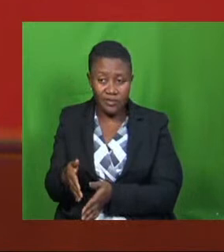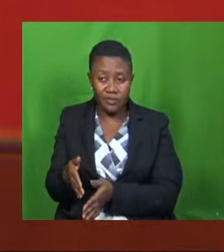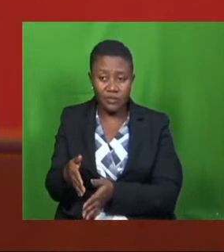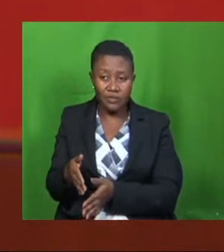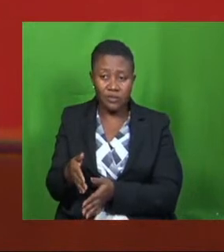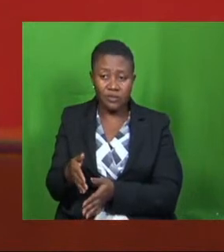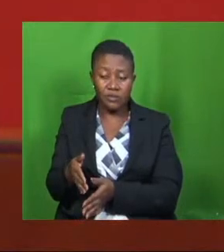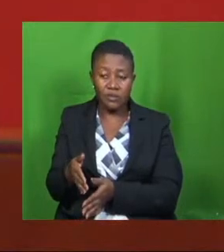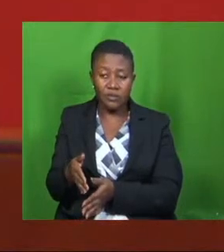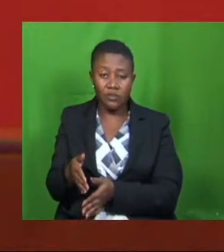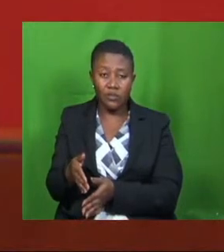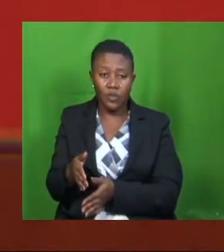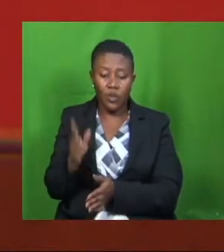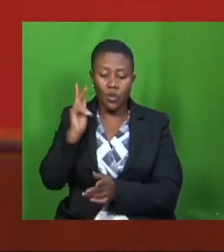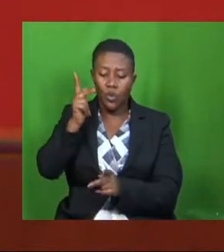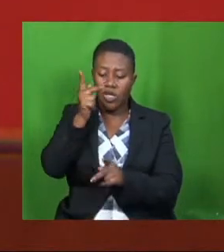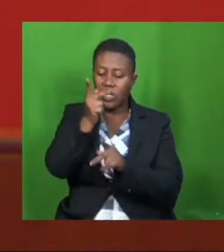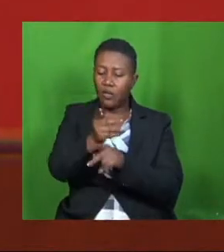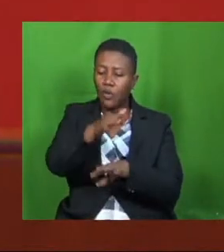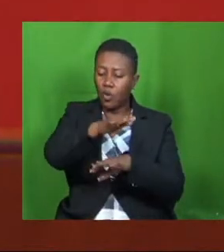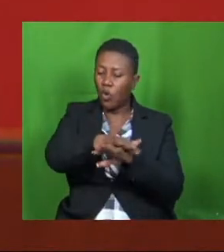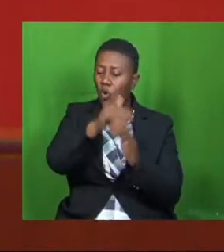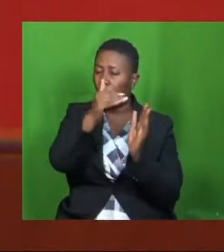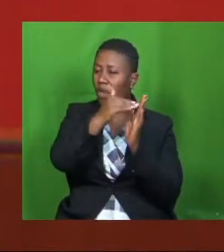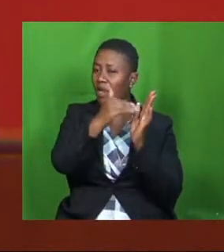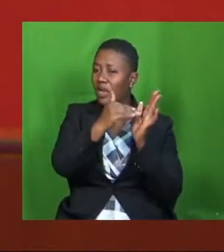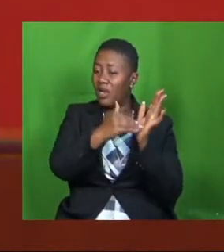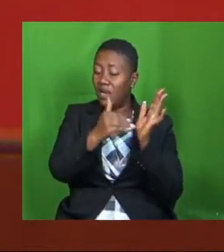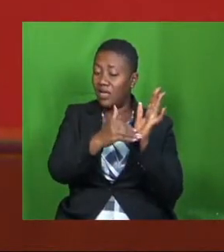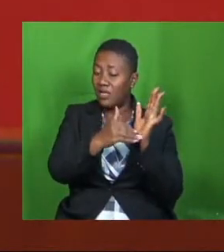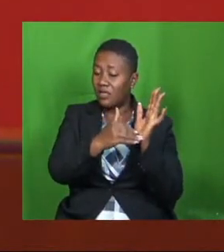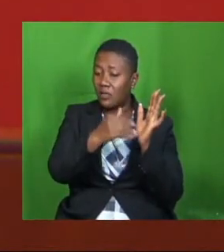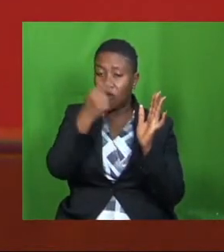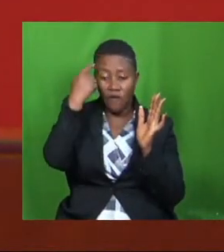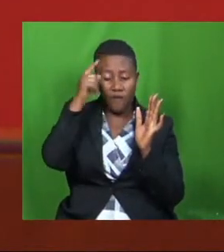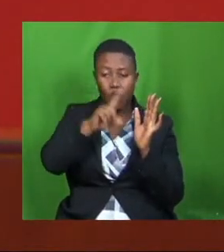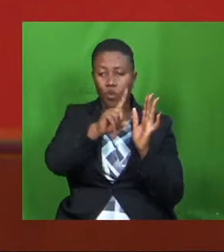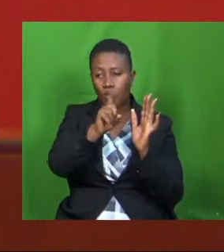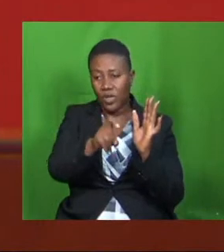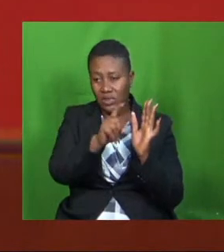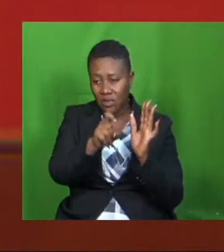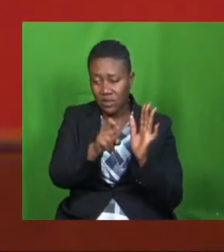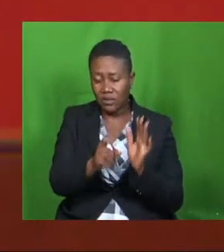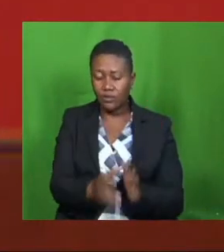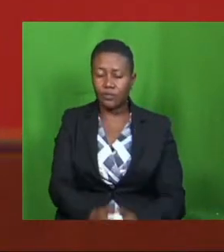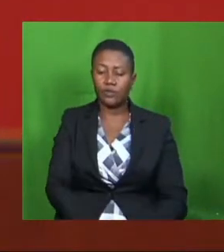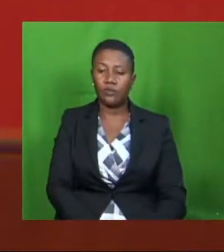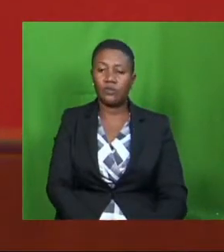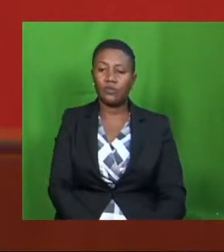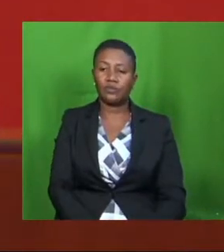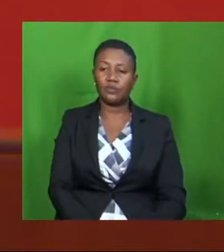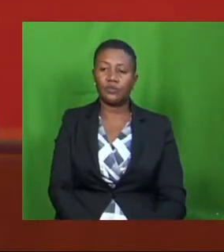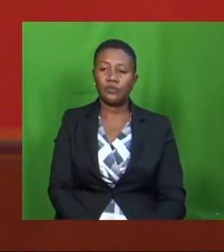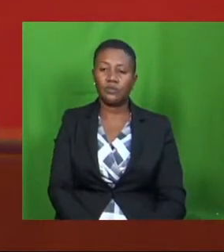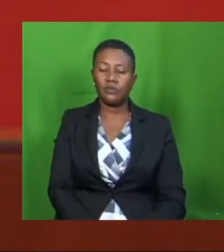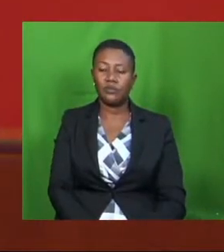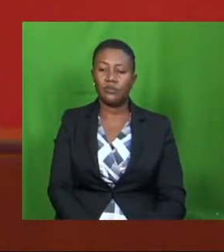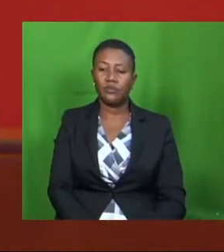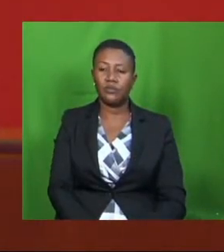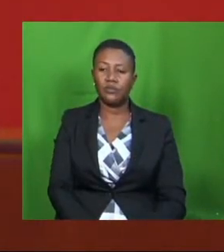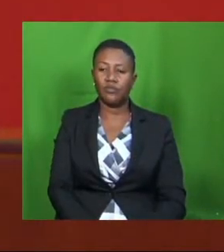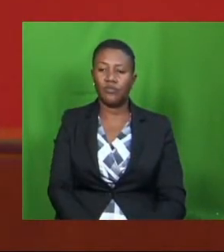idiomatic expressions used in English. When they say hold your fire, it means don't